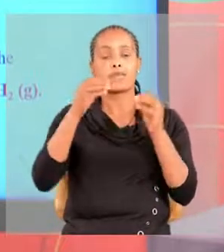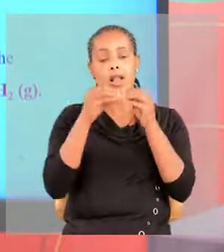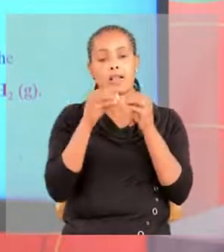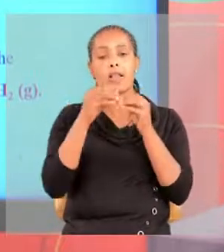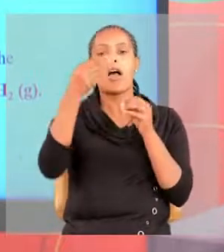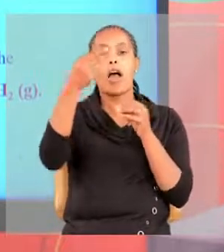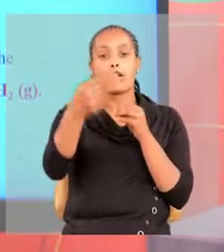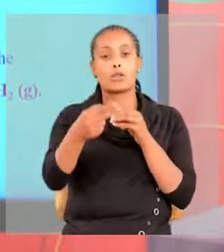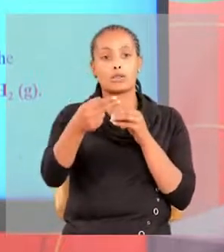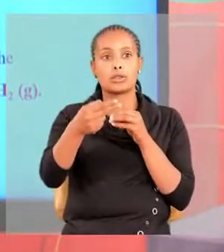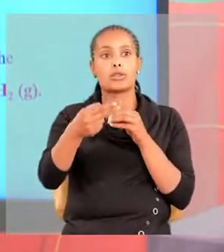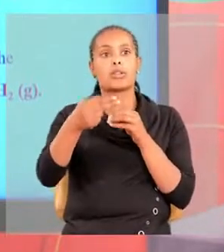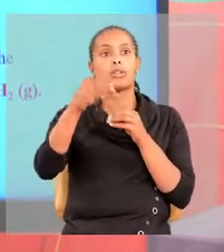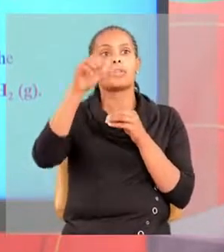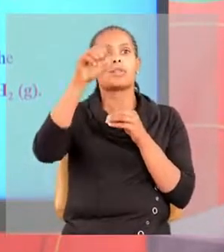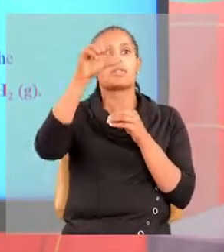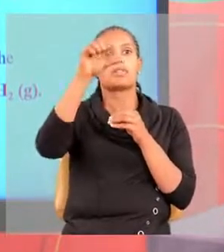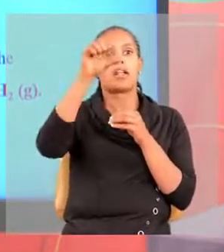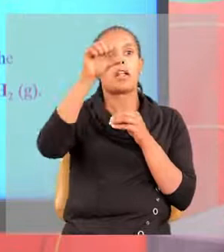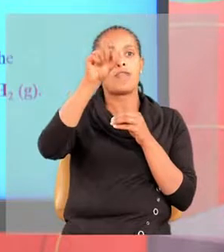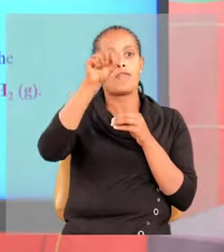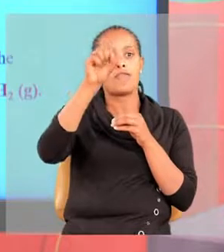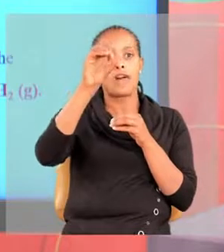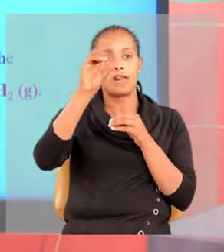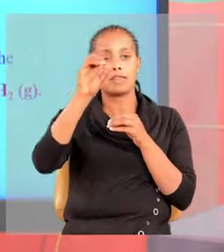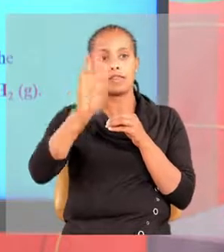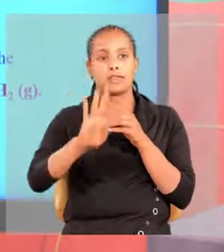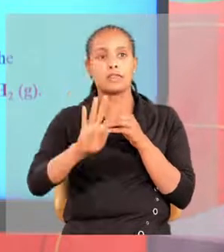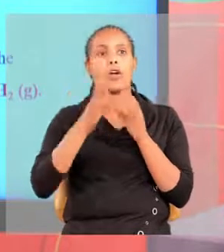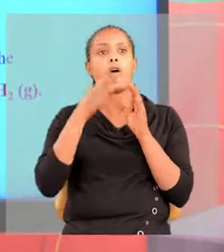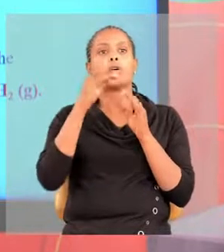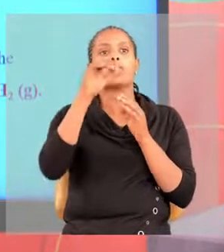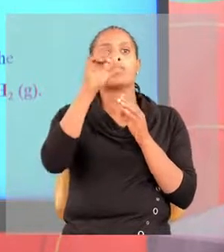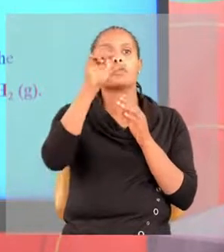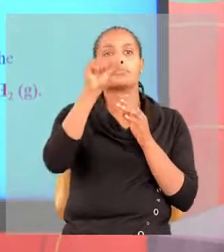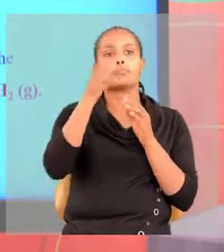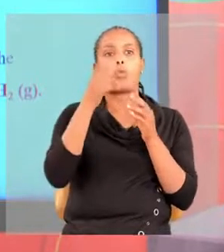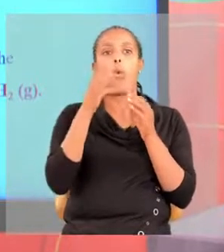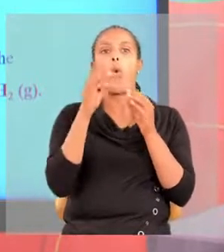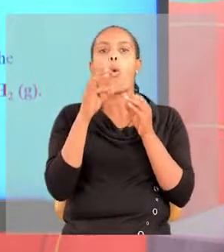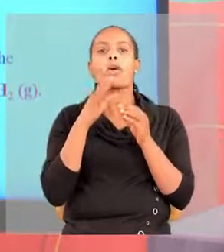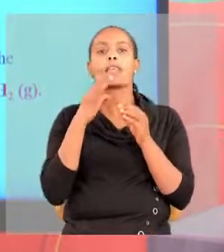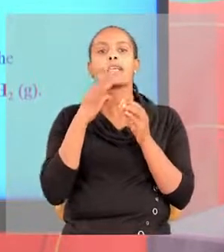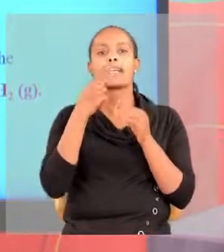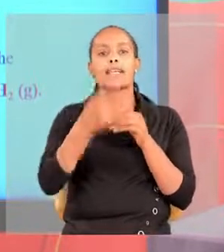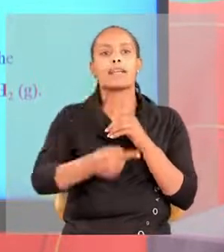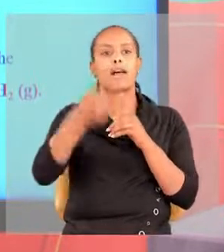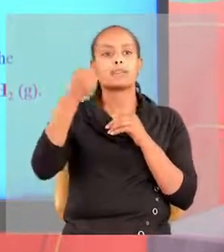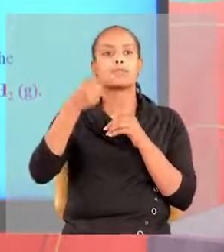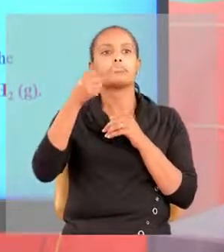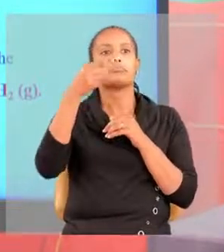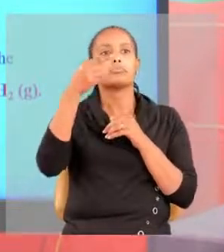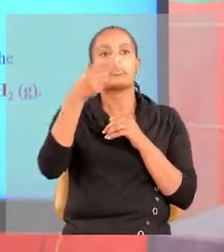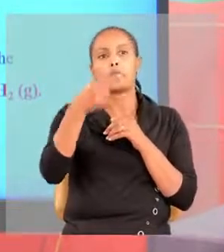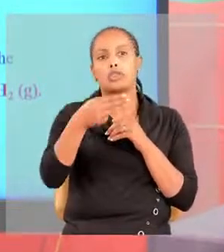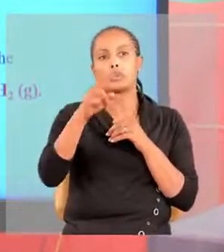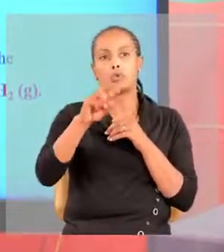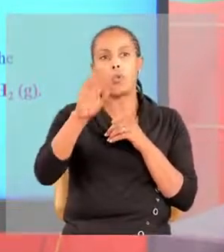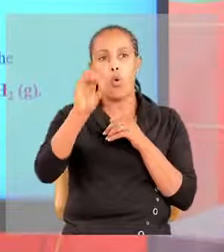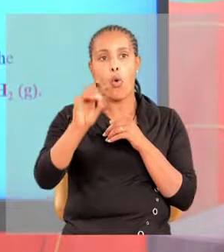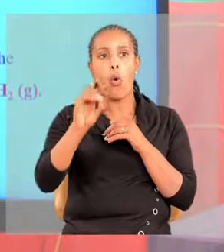plus hydrogen sulfide in equilibrium with water gas plus carbon disulfide gas